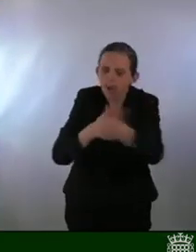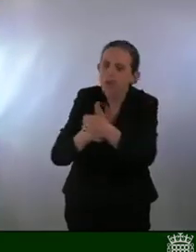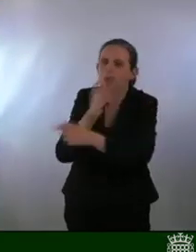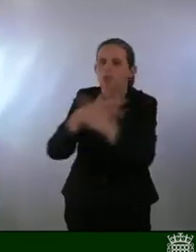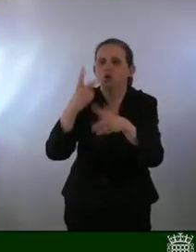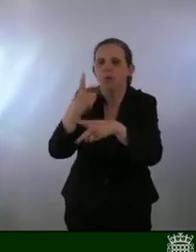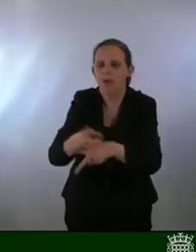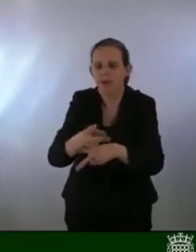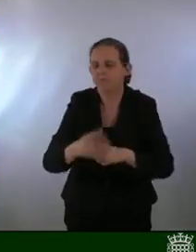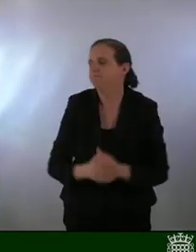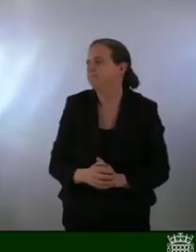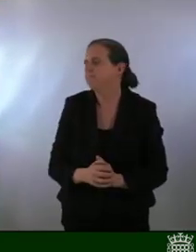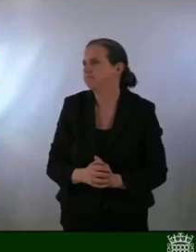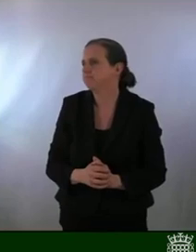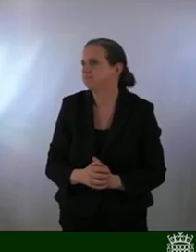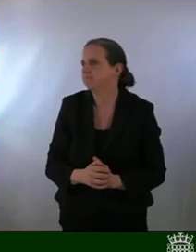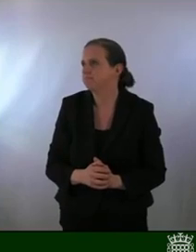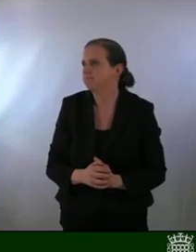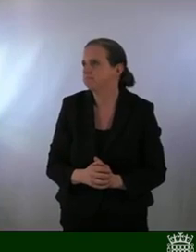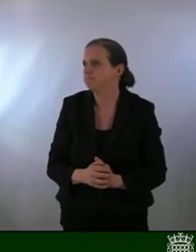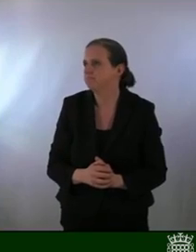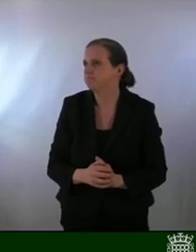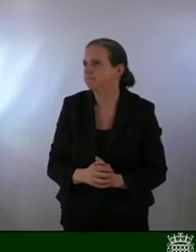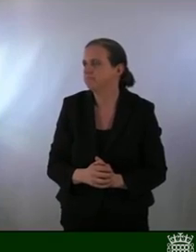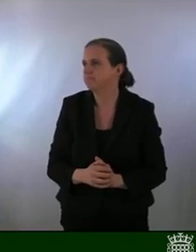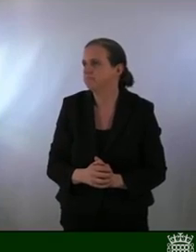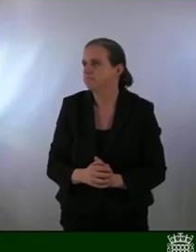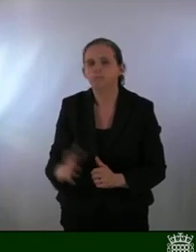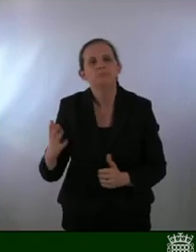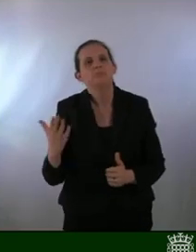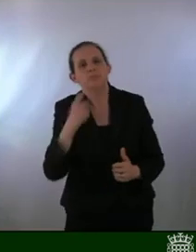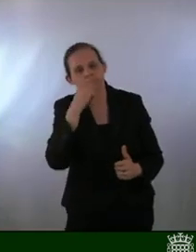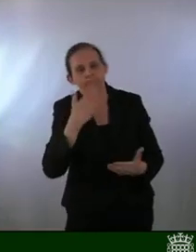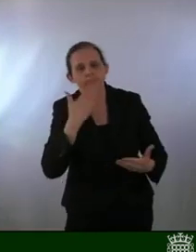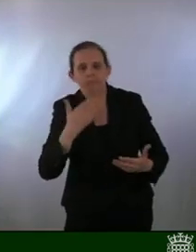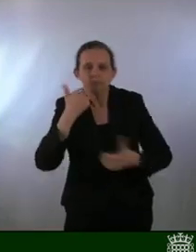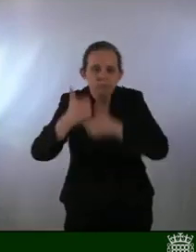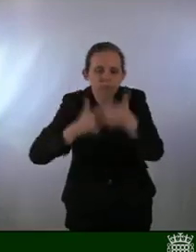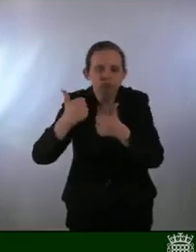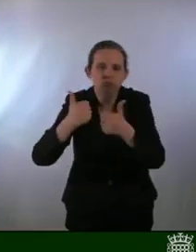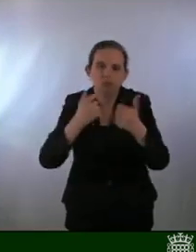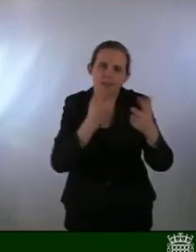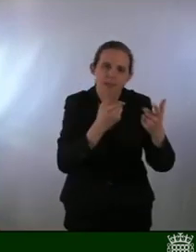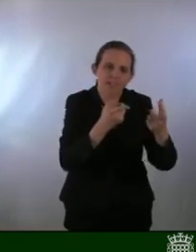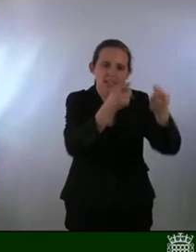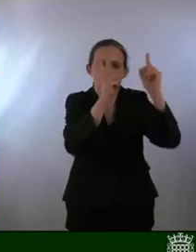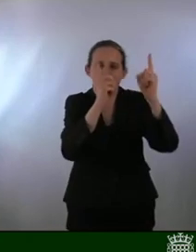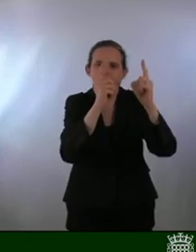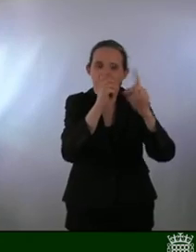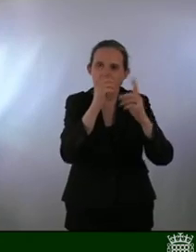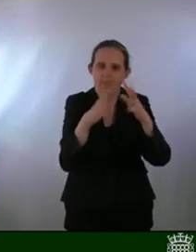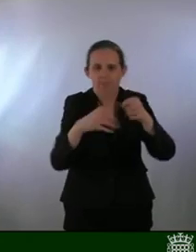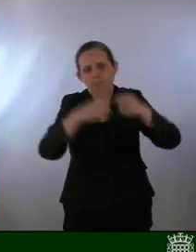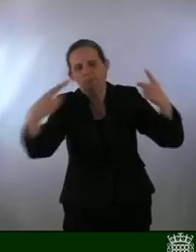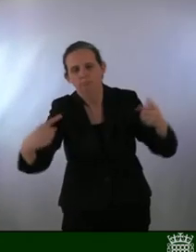Dr. Luke Evans. Thanks, Mr. Speaker. And can I congratulate both the Secretary of State and indeed the Secretary of State, Shadow Secretary of State, of their